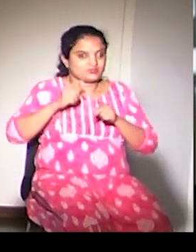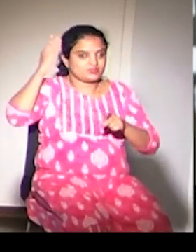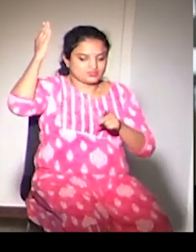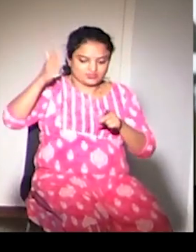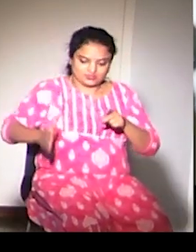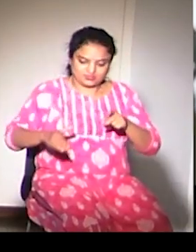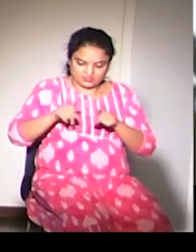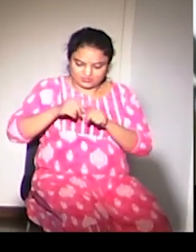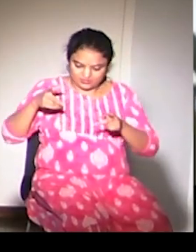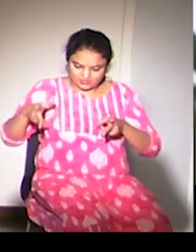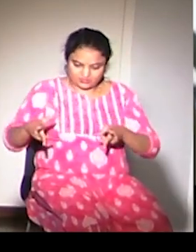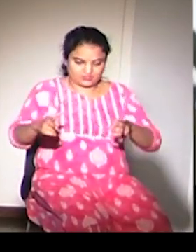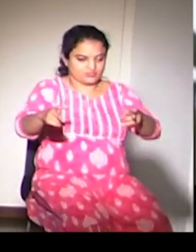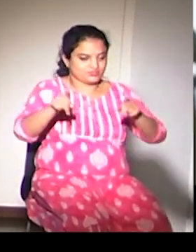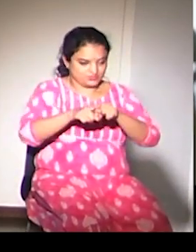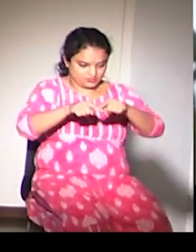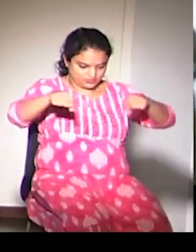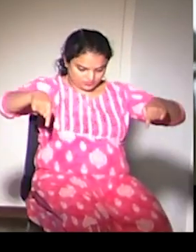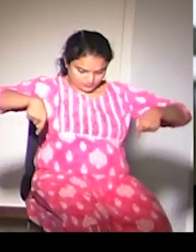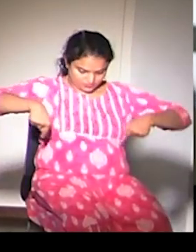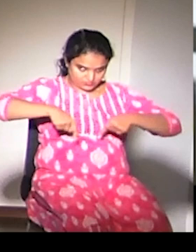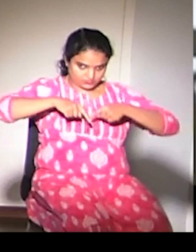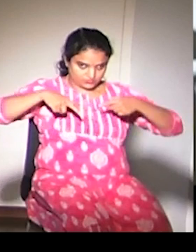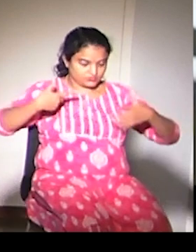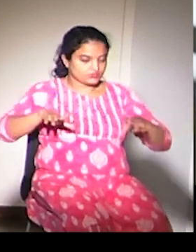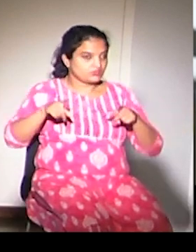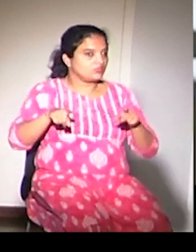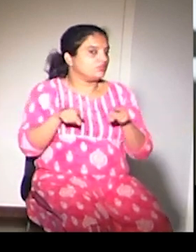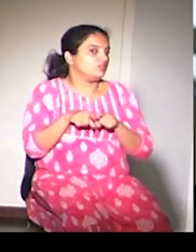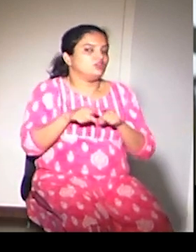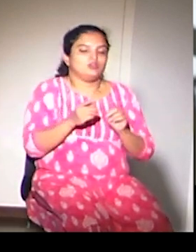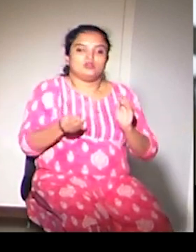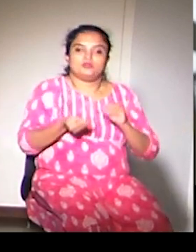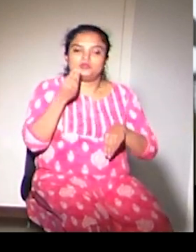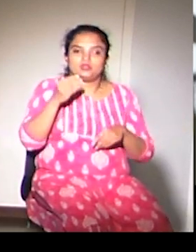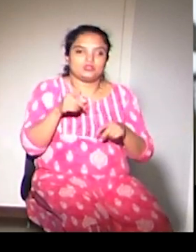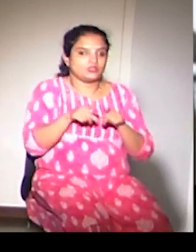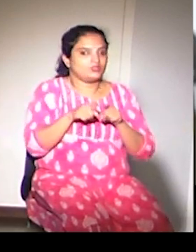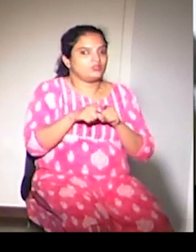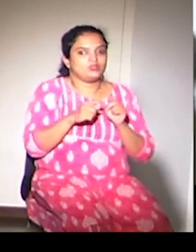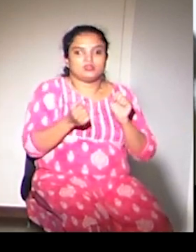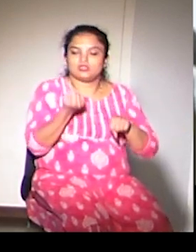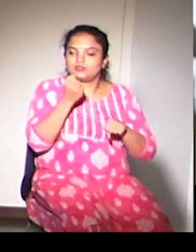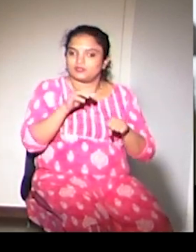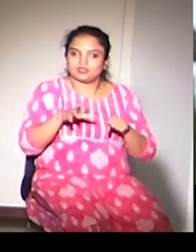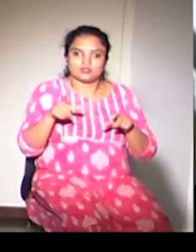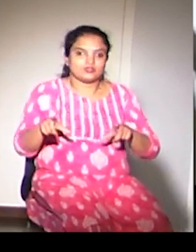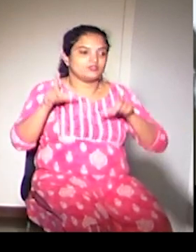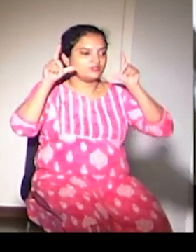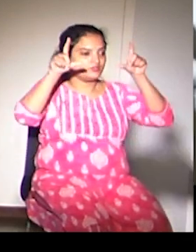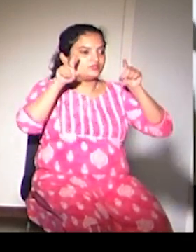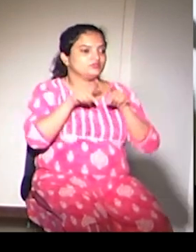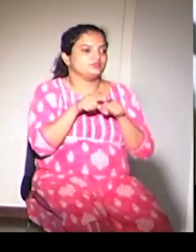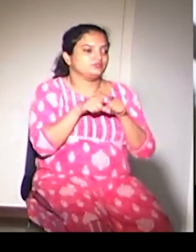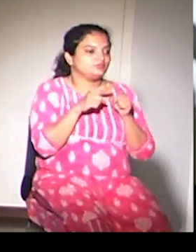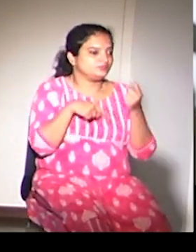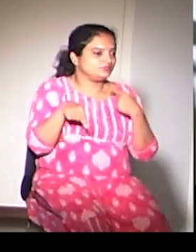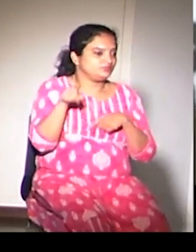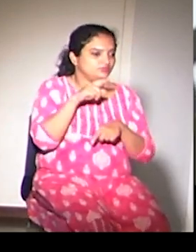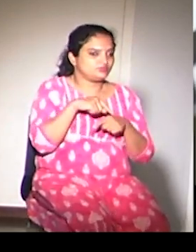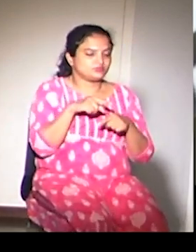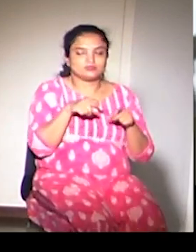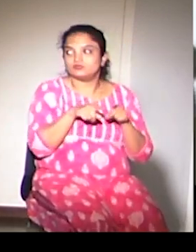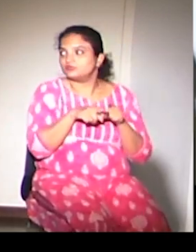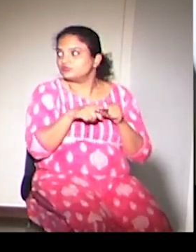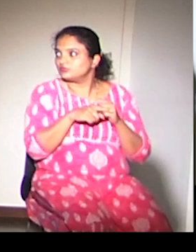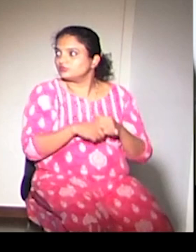then base them face down. Very complicated because it would all have been back to front anyway. And then put the mortar on and then put this panel